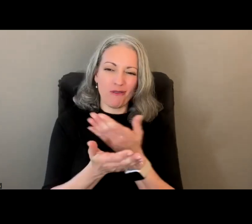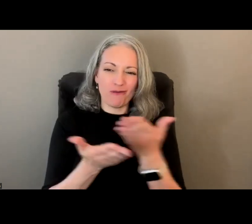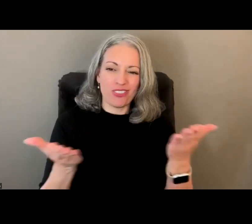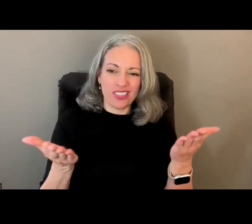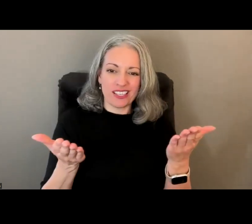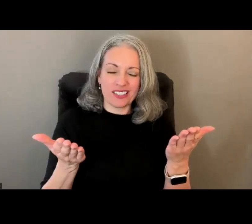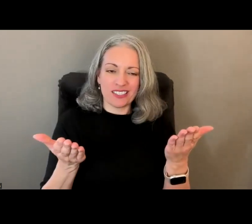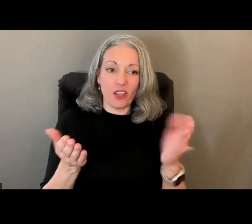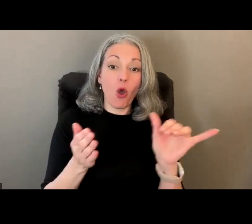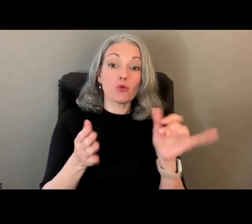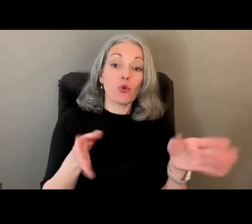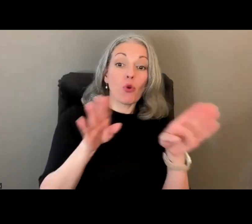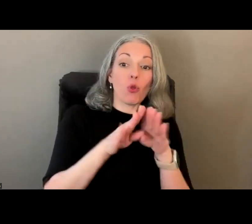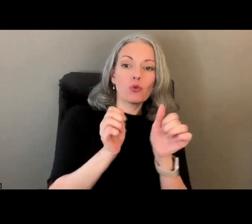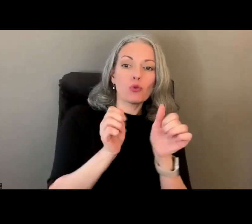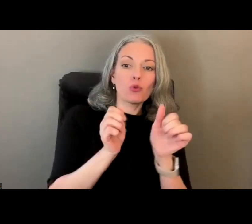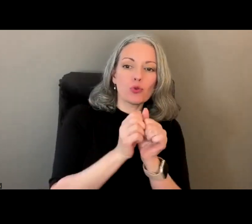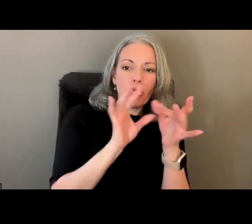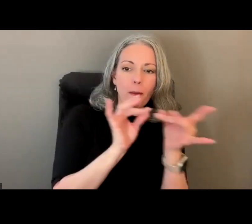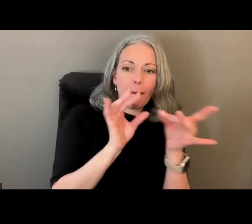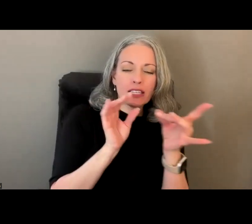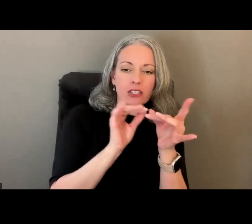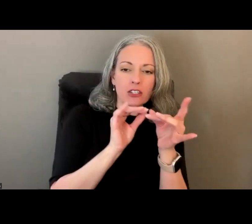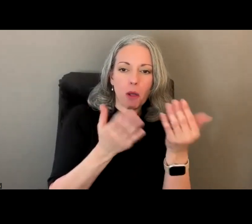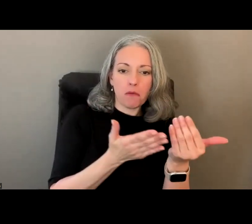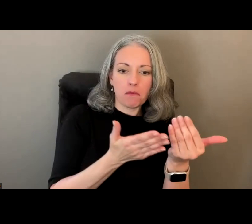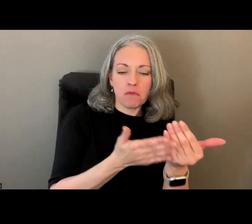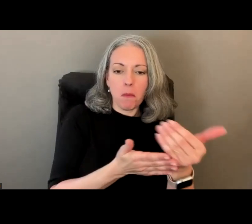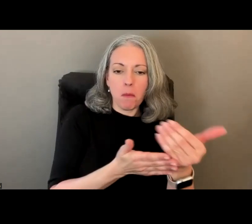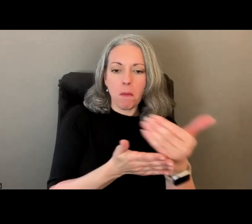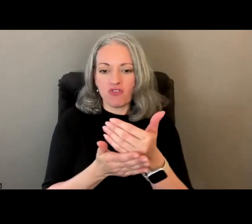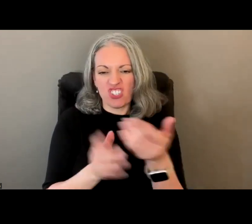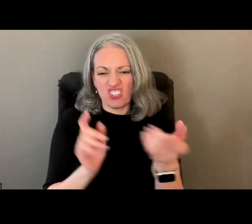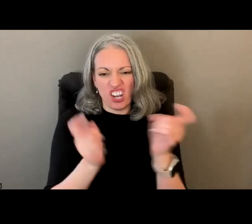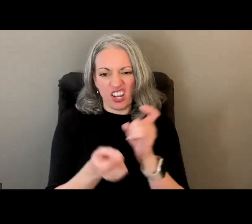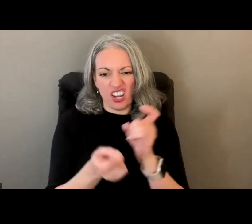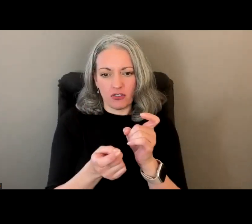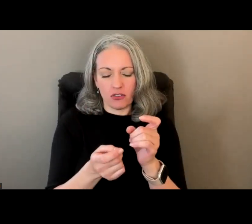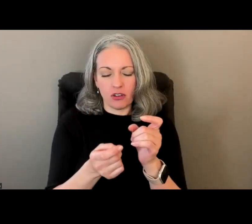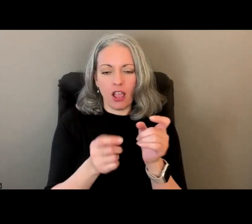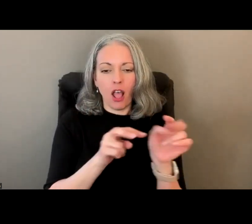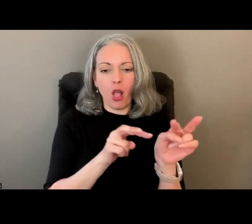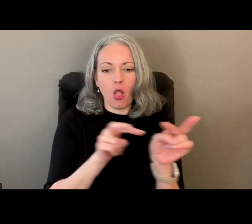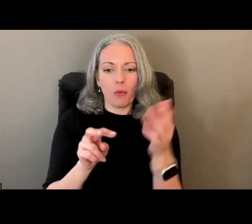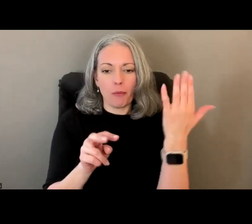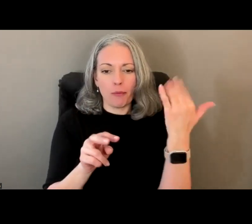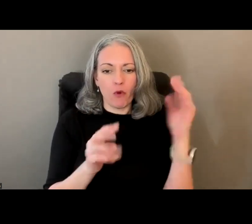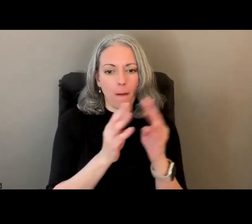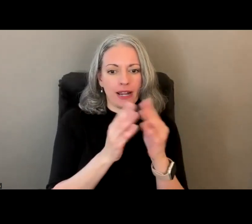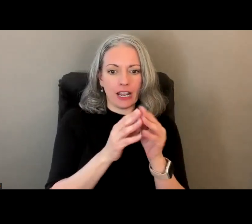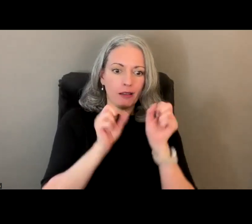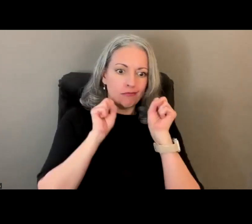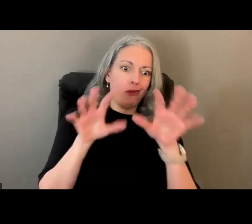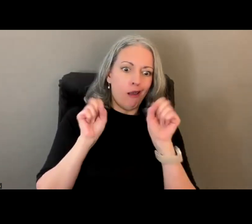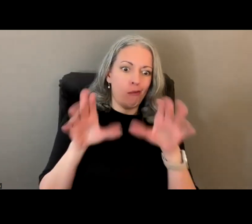close out with a message about the May budget revision. So when I looked back at your last meeting, we just bombarded you in the chat with